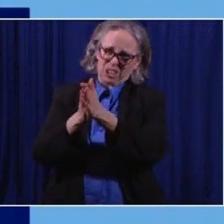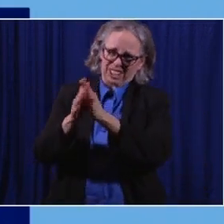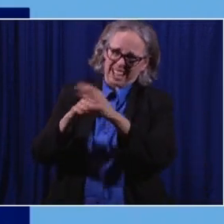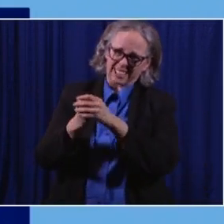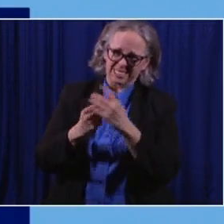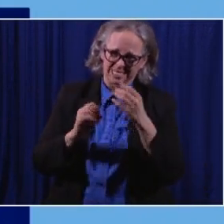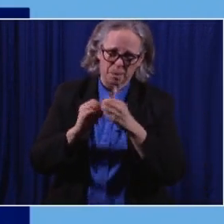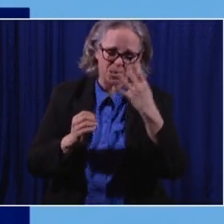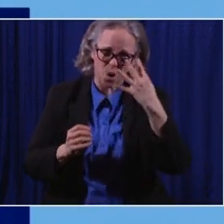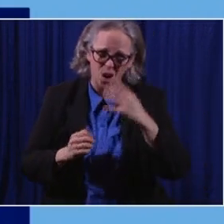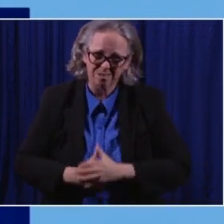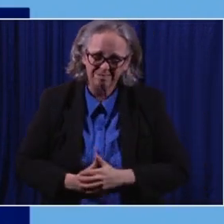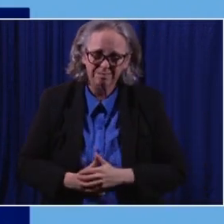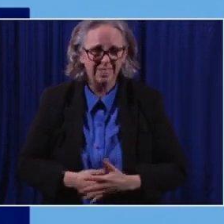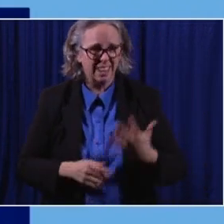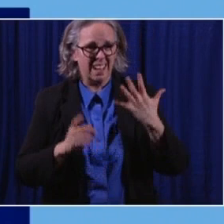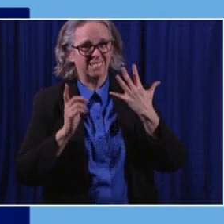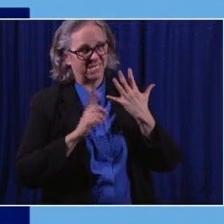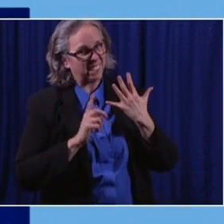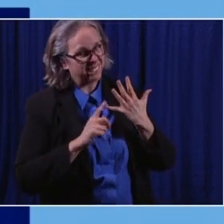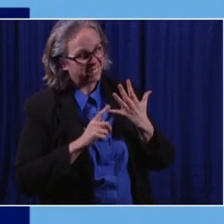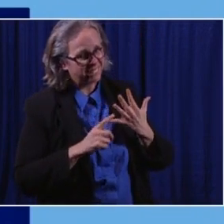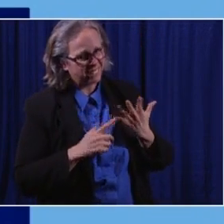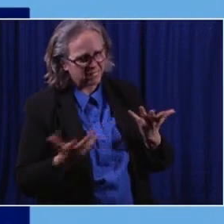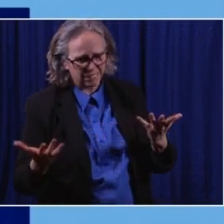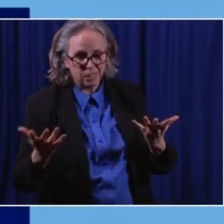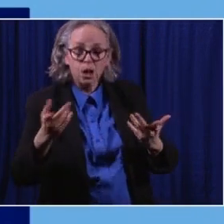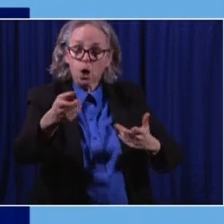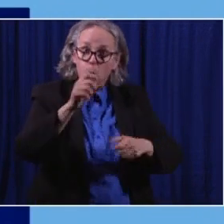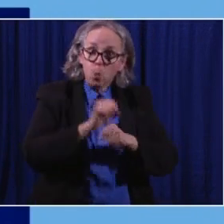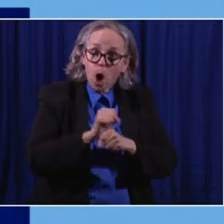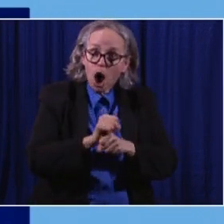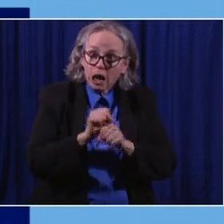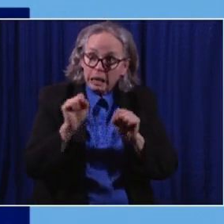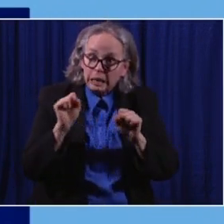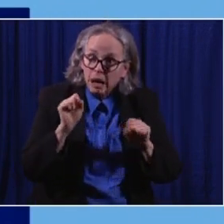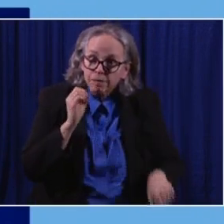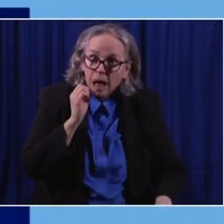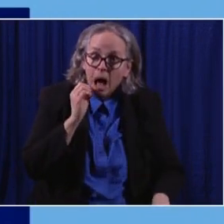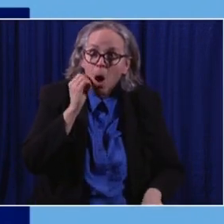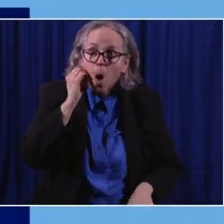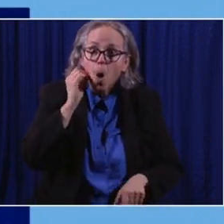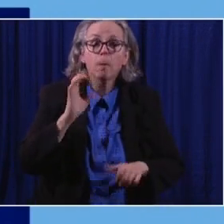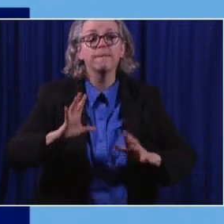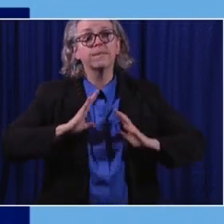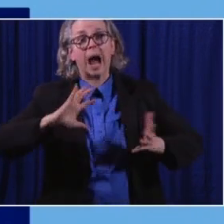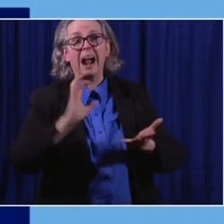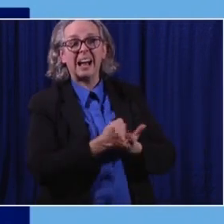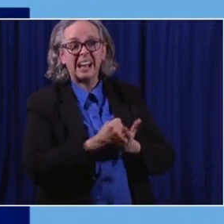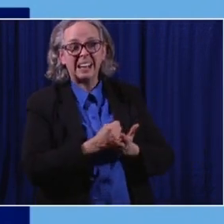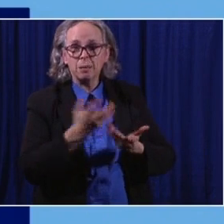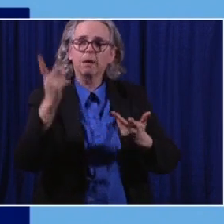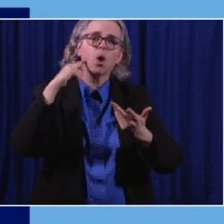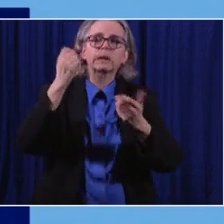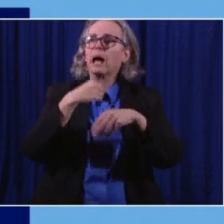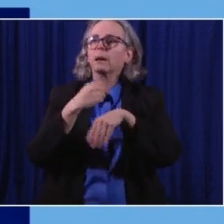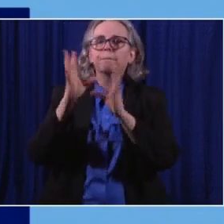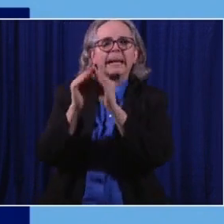if you have to meet, do it virtually. Also, let's remember to keep celebrations safe and